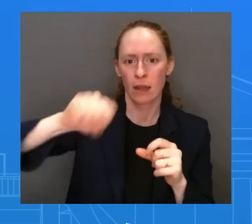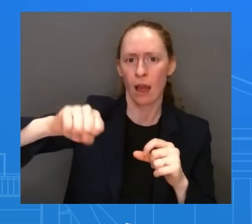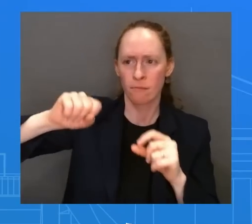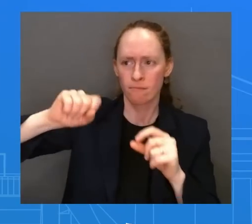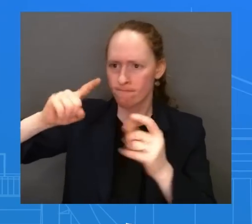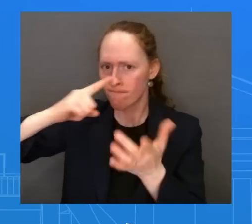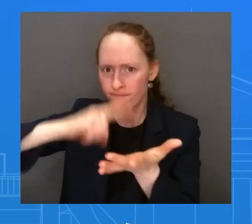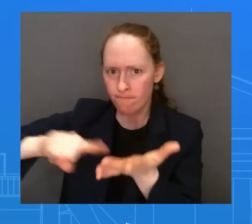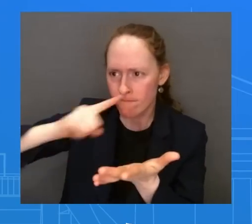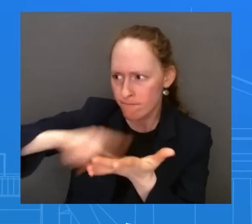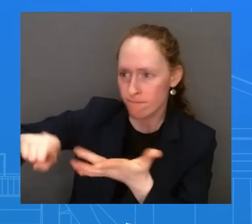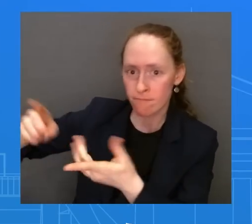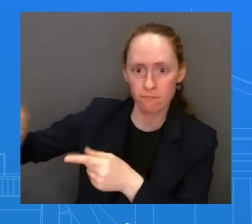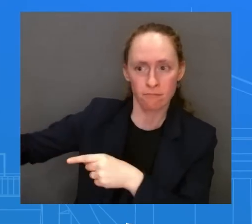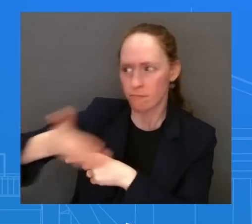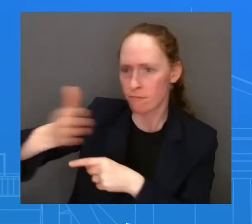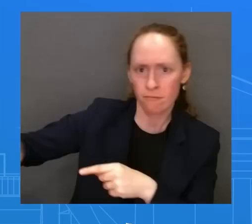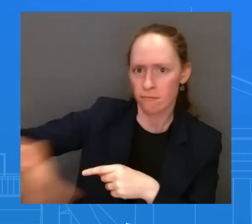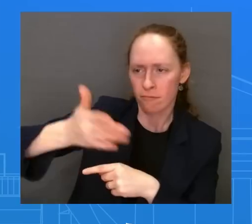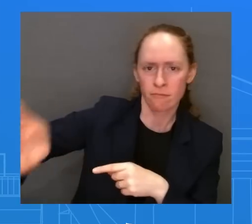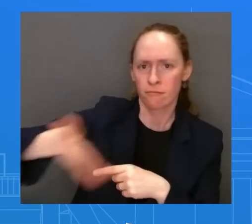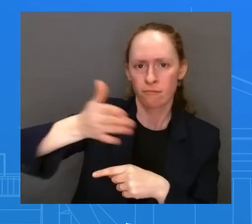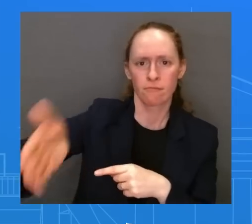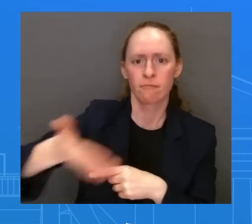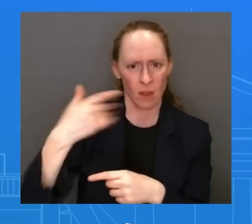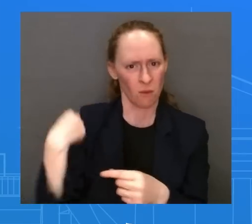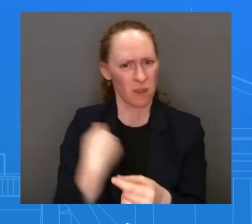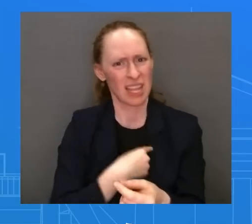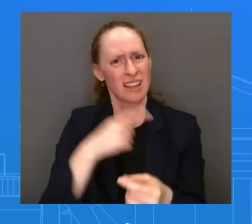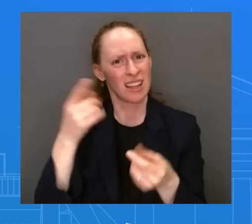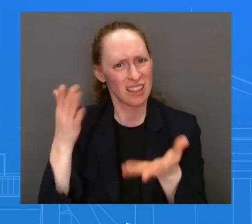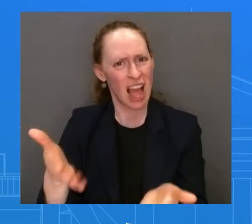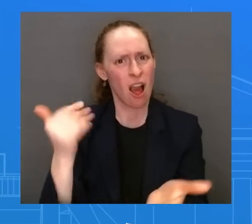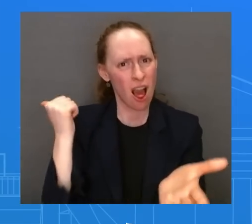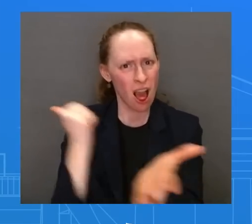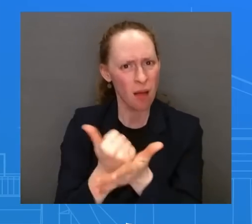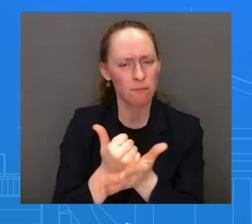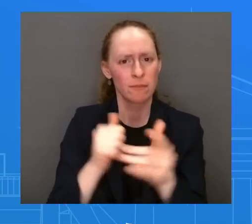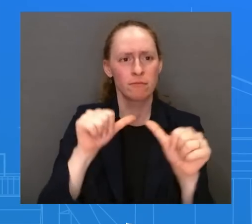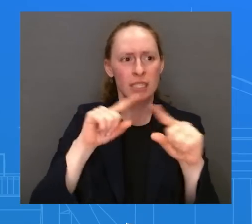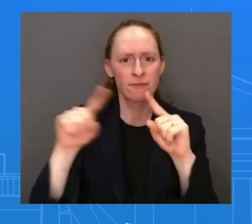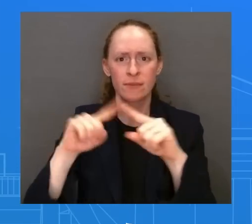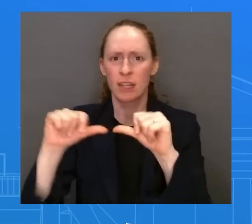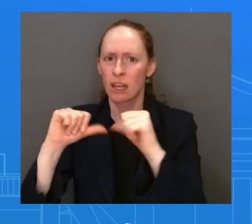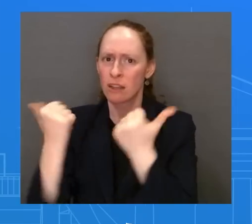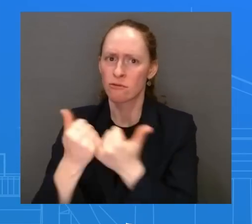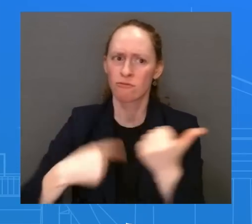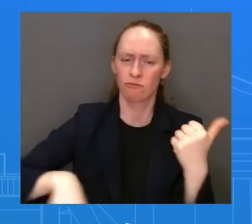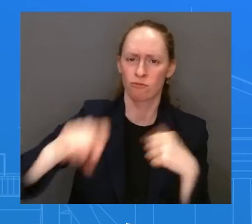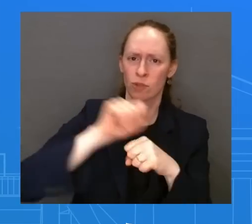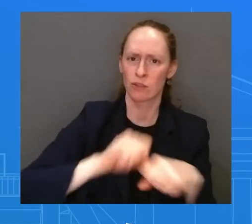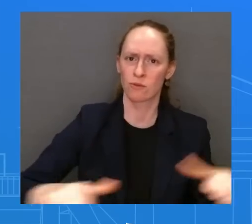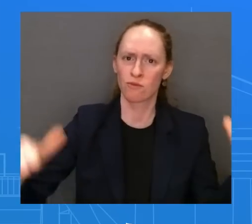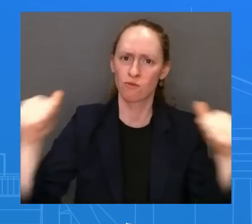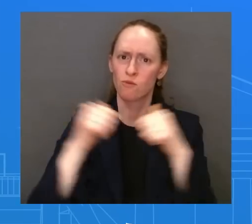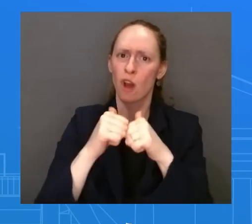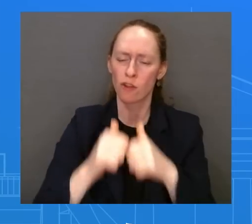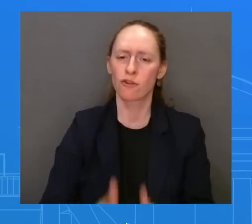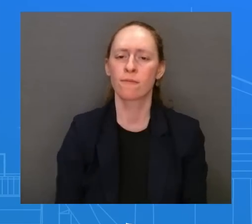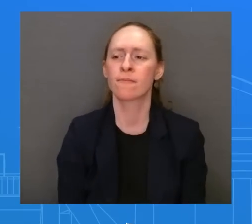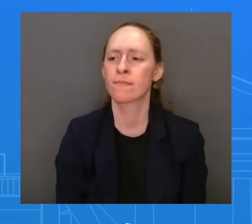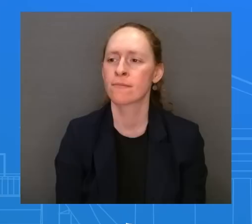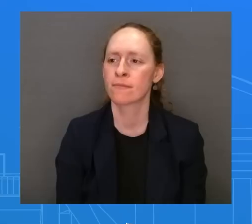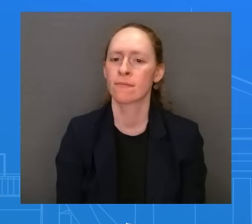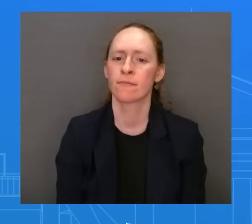needed that help for sure there was a lot of interagency coordination and some of it had to be developed in the moment because we'd never done something like this